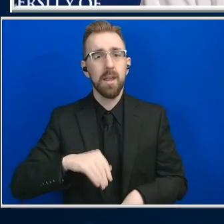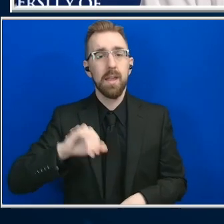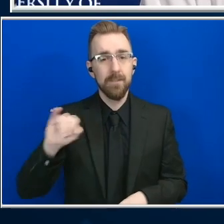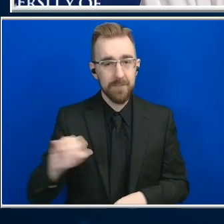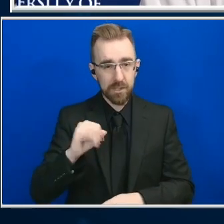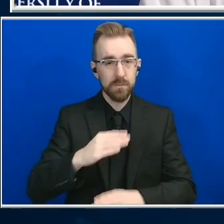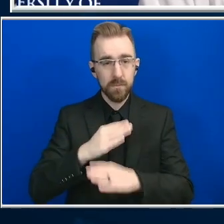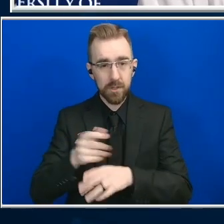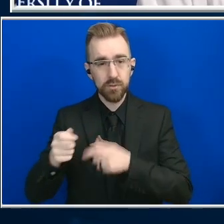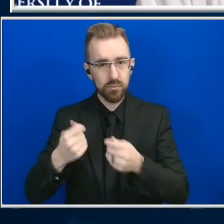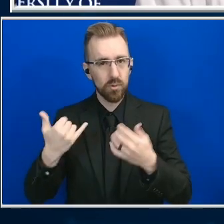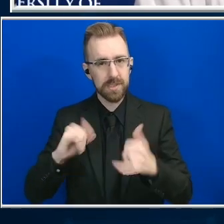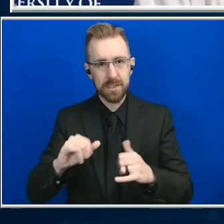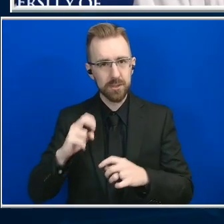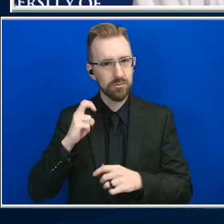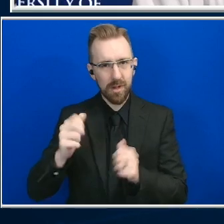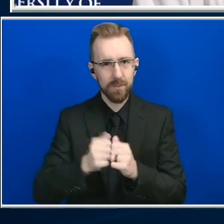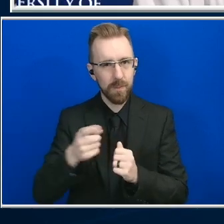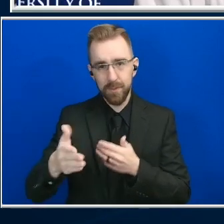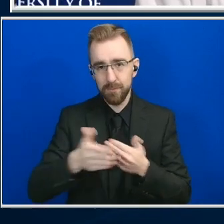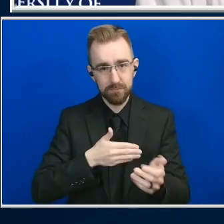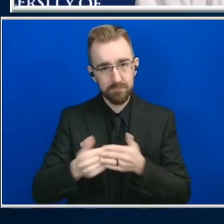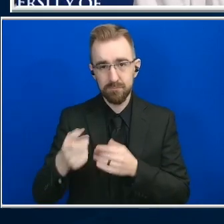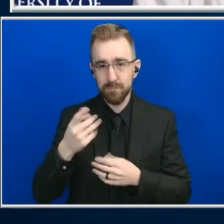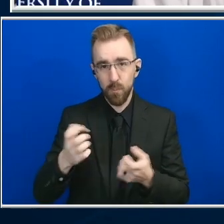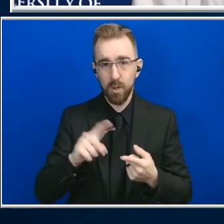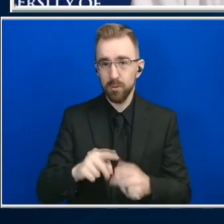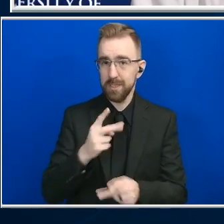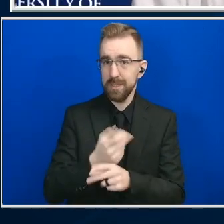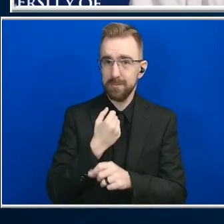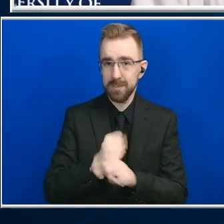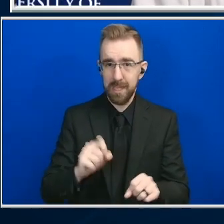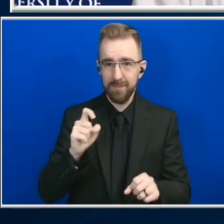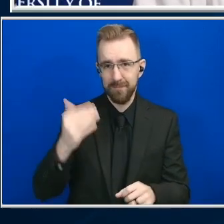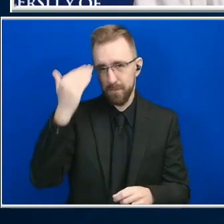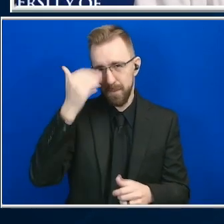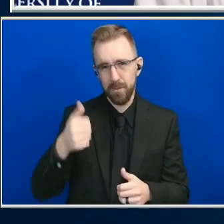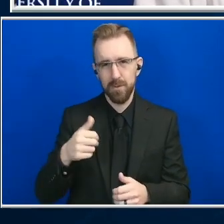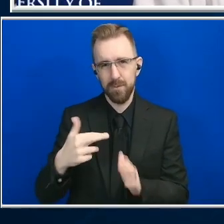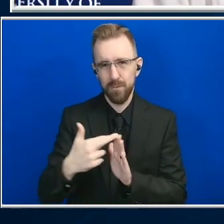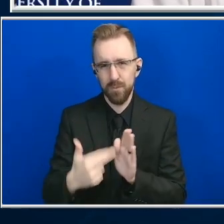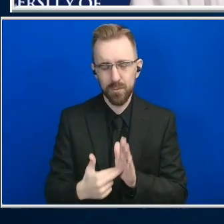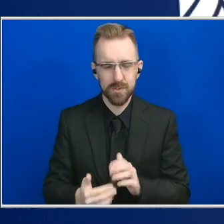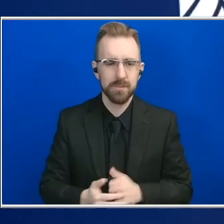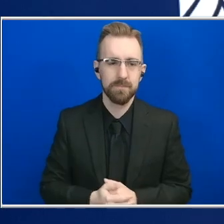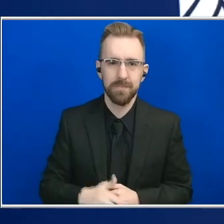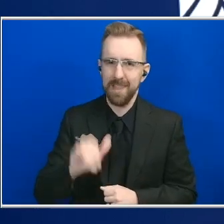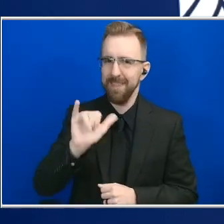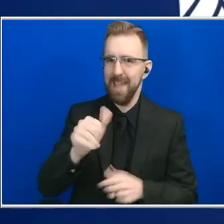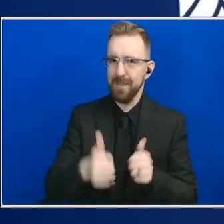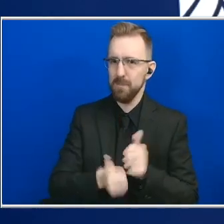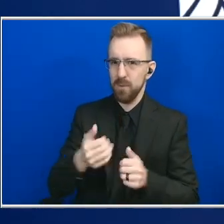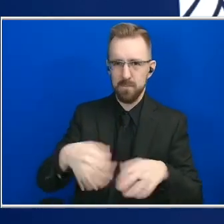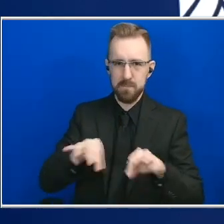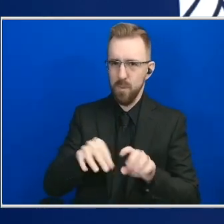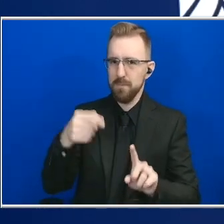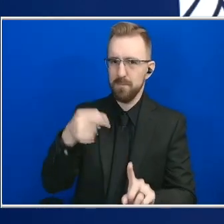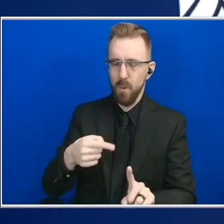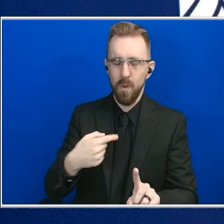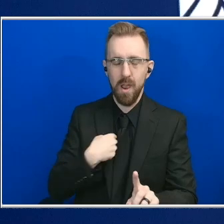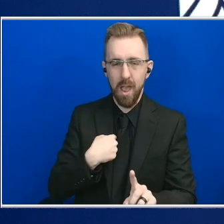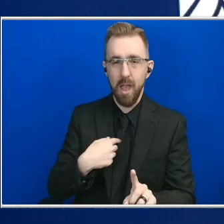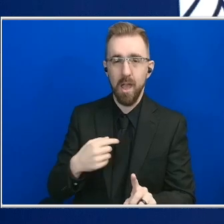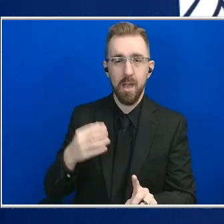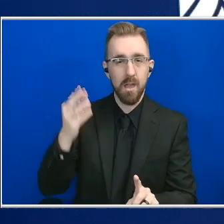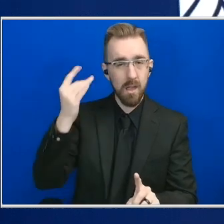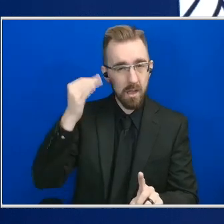no matter where you go. If you want to stay safe, you know what to do. And, you know, I think that is the most important point. I'm speculating here, but I